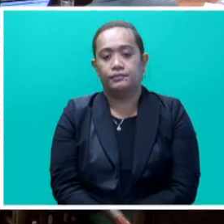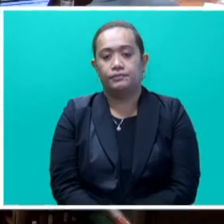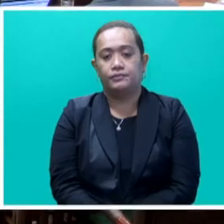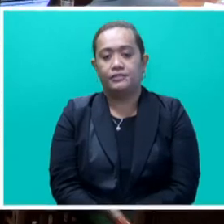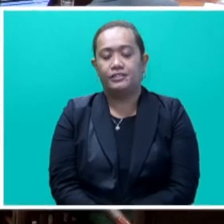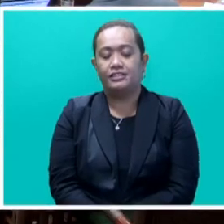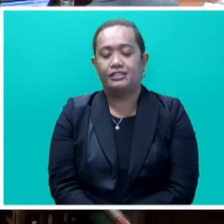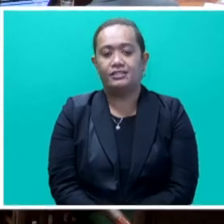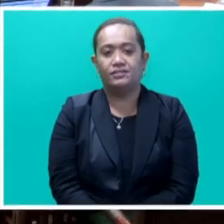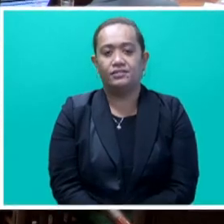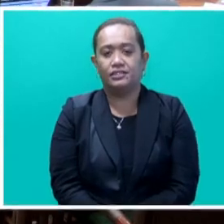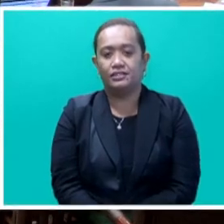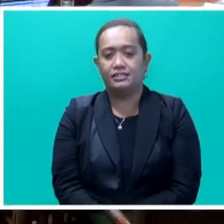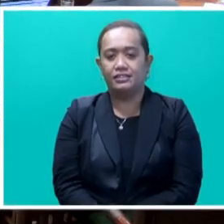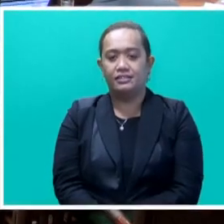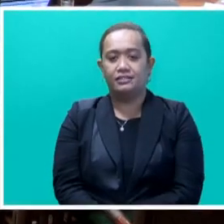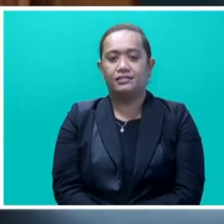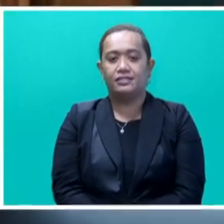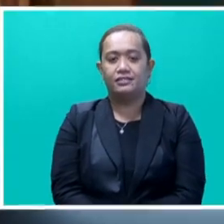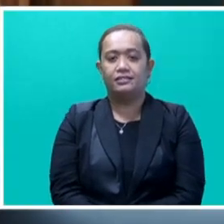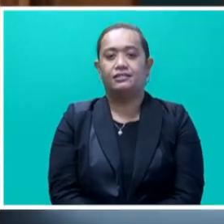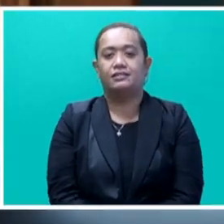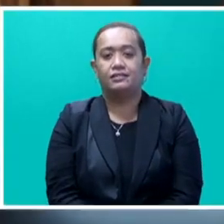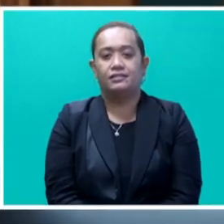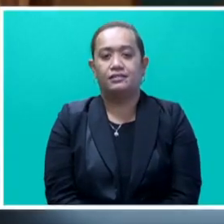Thank you, Mr. Speaker. Mr. Speaker,